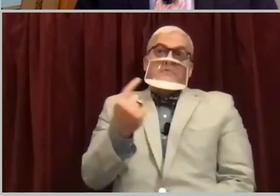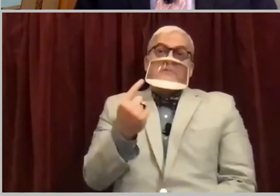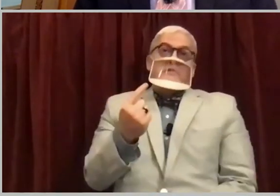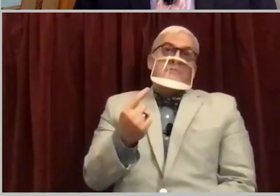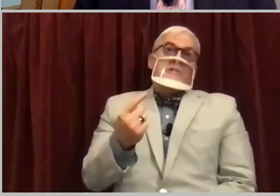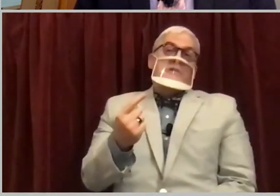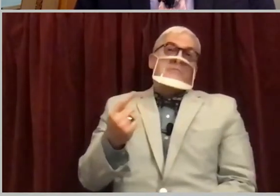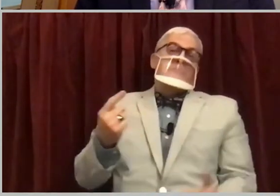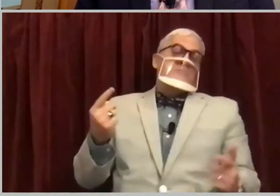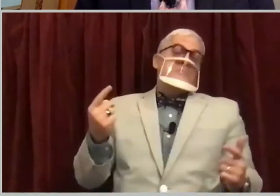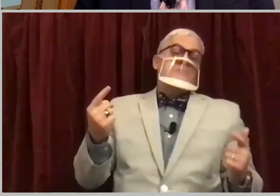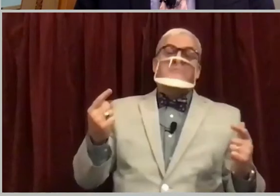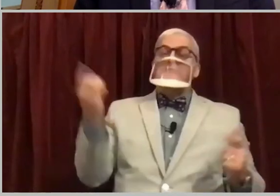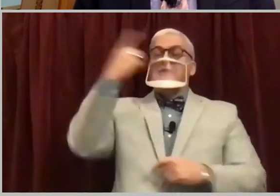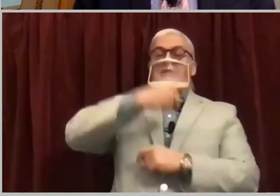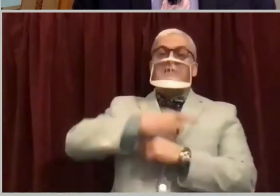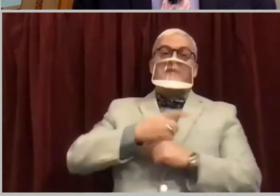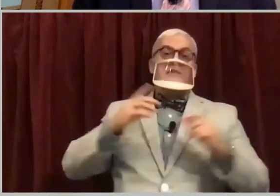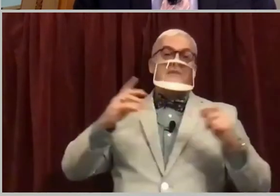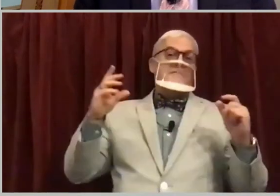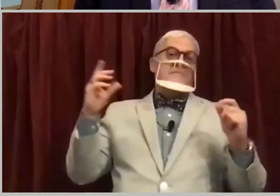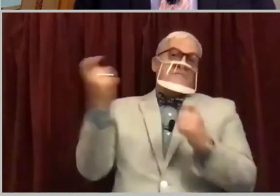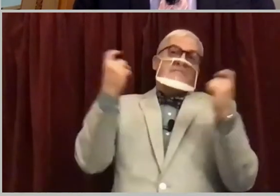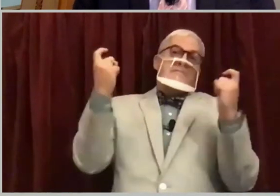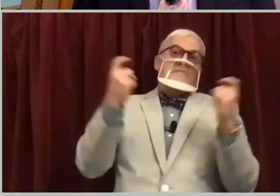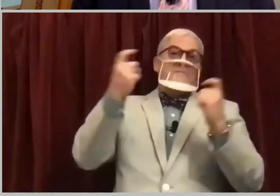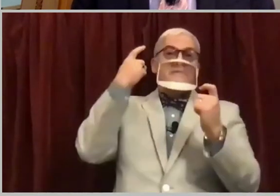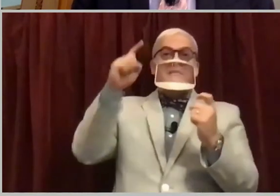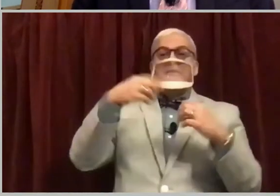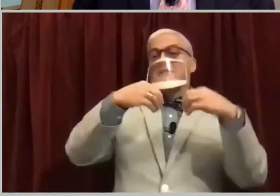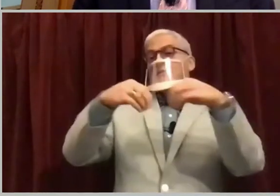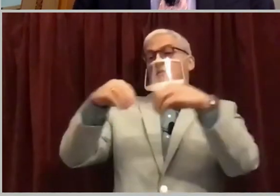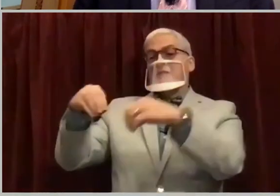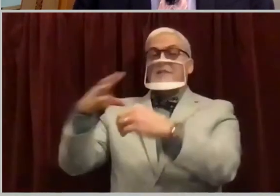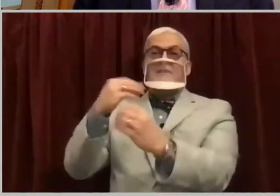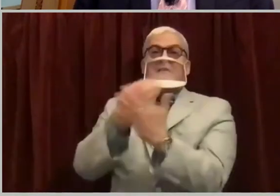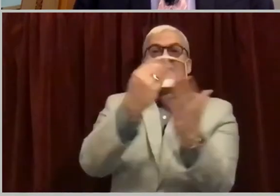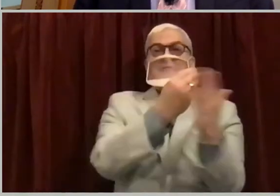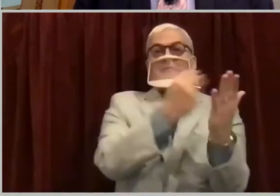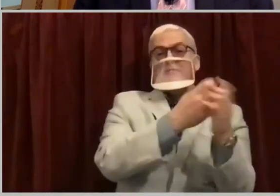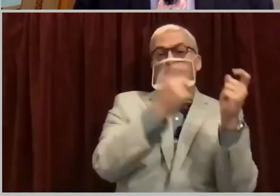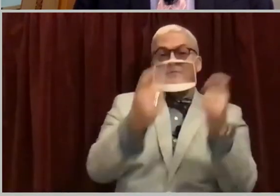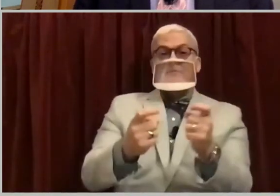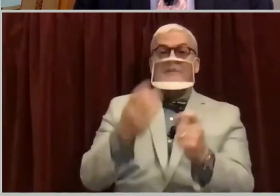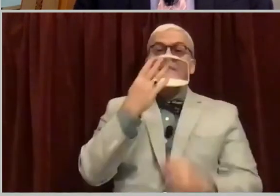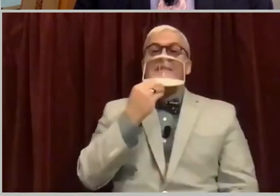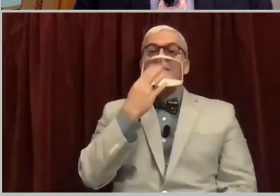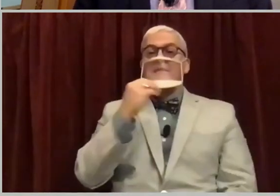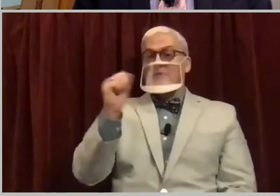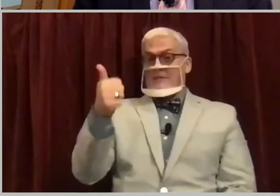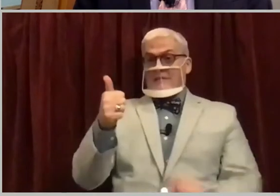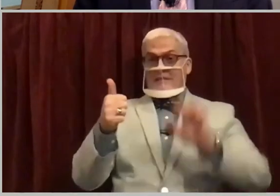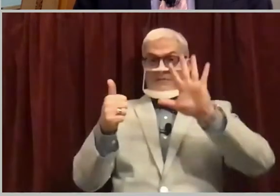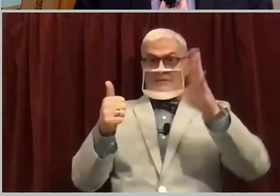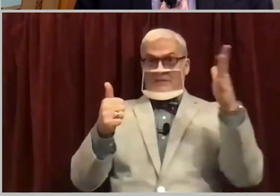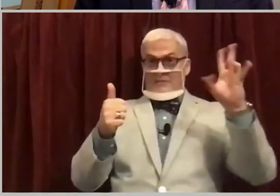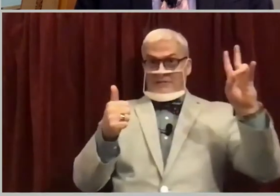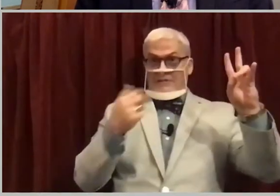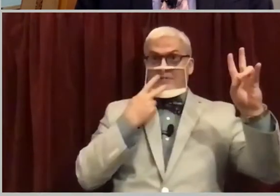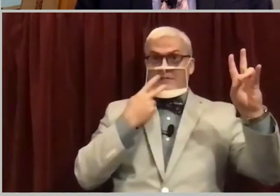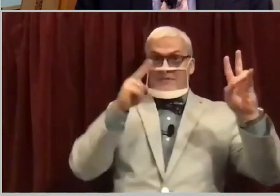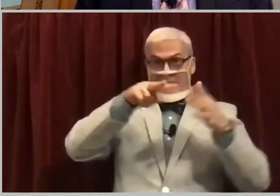and merchandise. If you could please turn with me over to Hebrews chapter 10, we'll read verses 5 through 7.